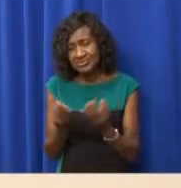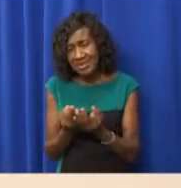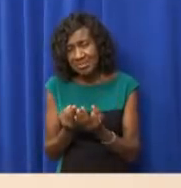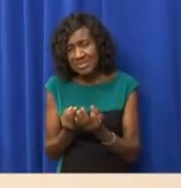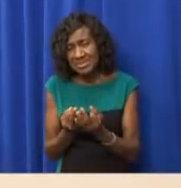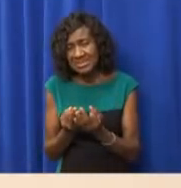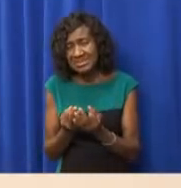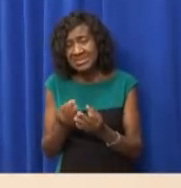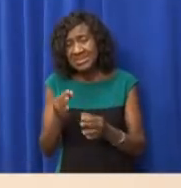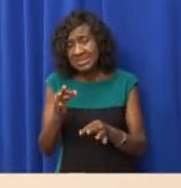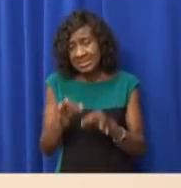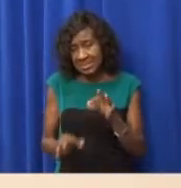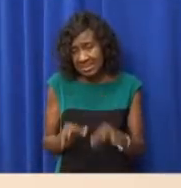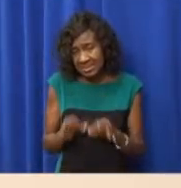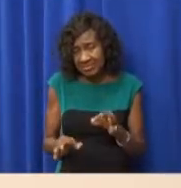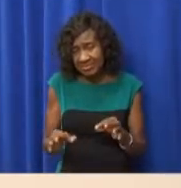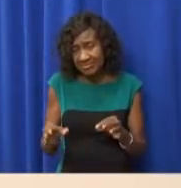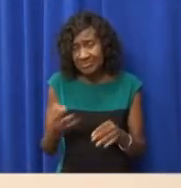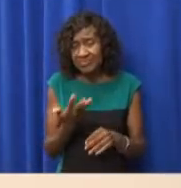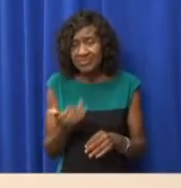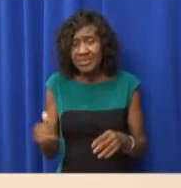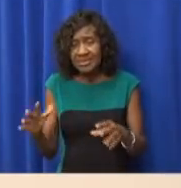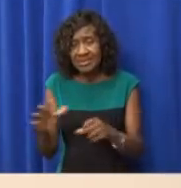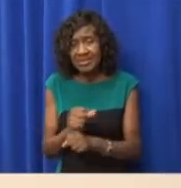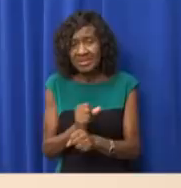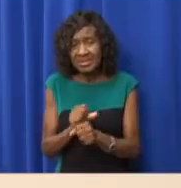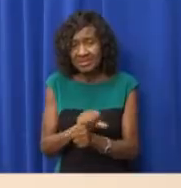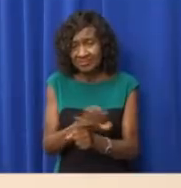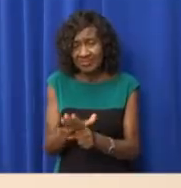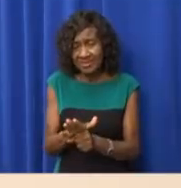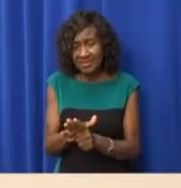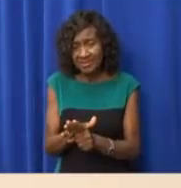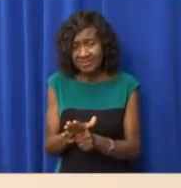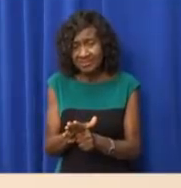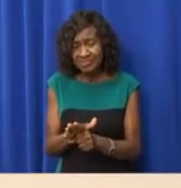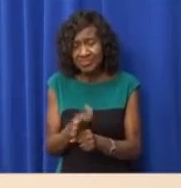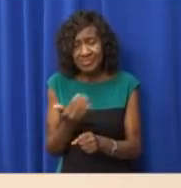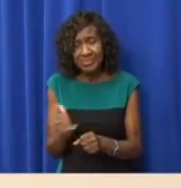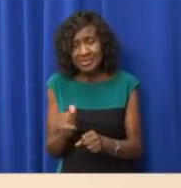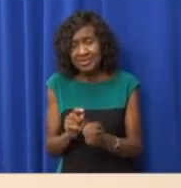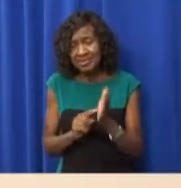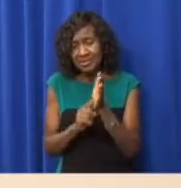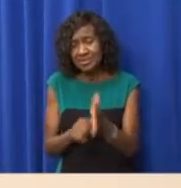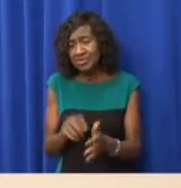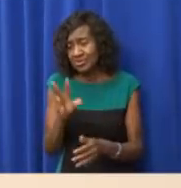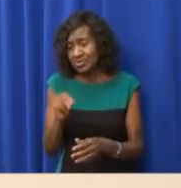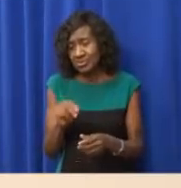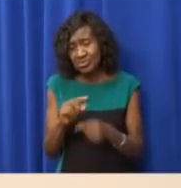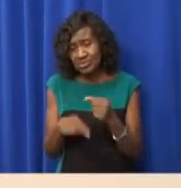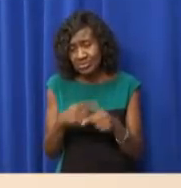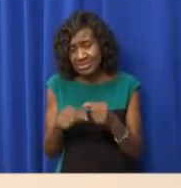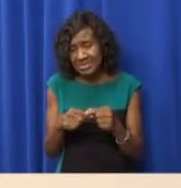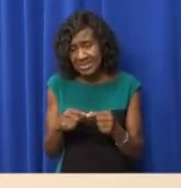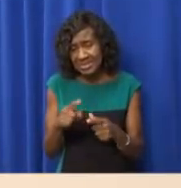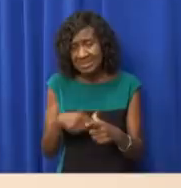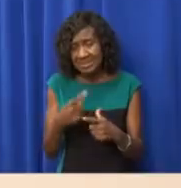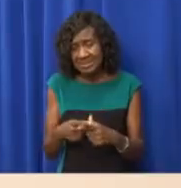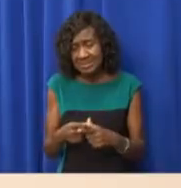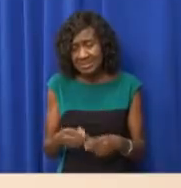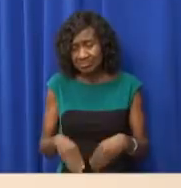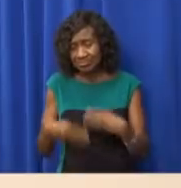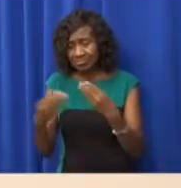And if they have contracted the virus, kids are generally asymptomatic. In fact, most people in Cayman now are that way. They're going to pass it on to their